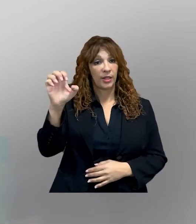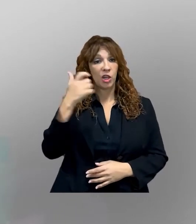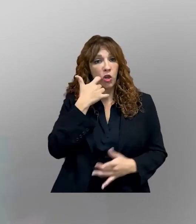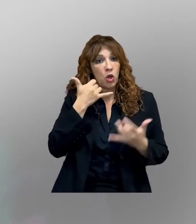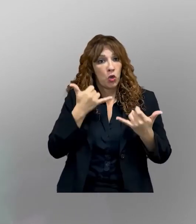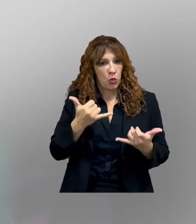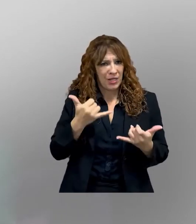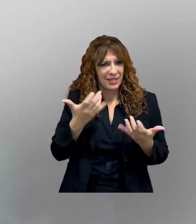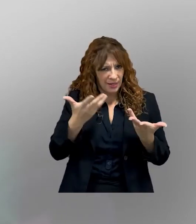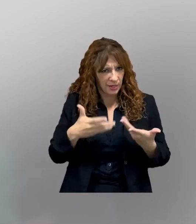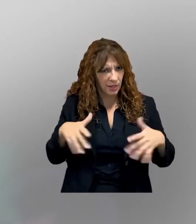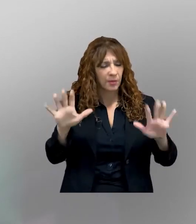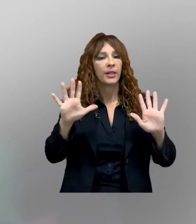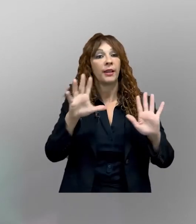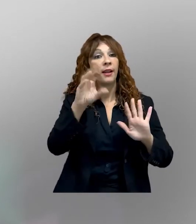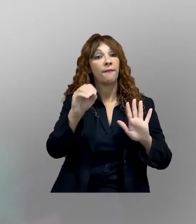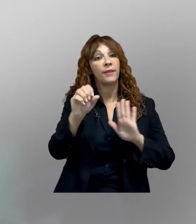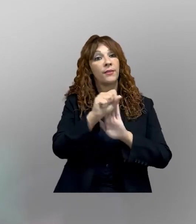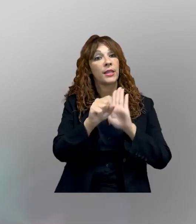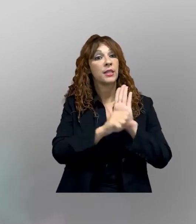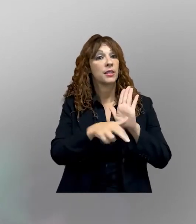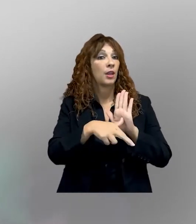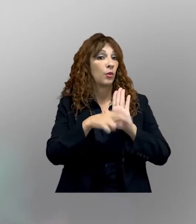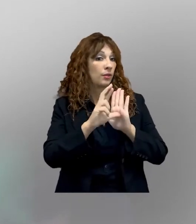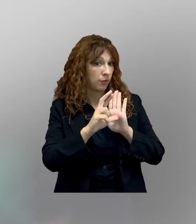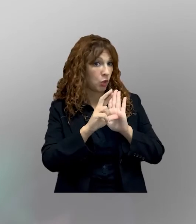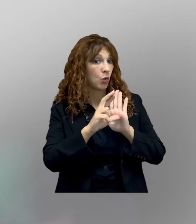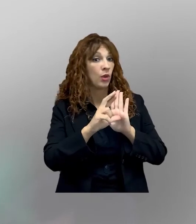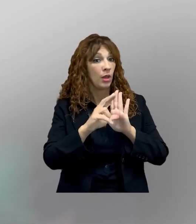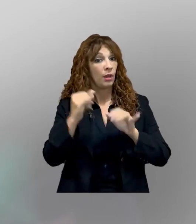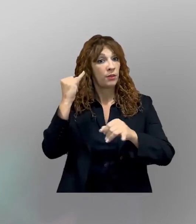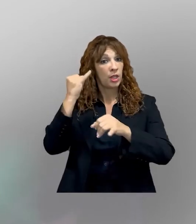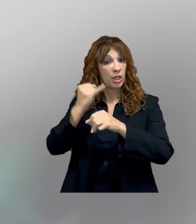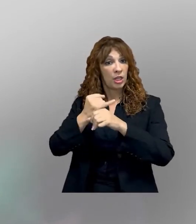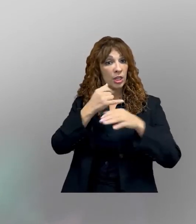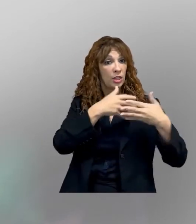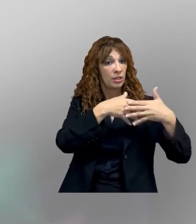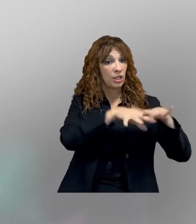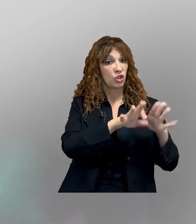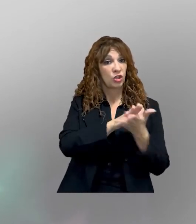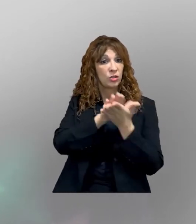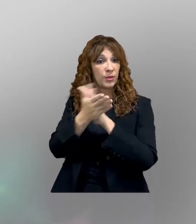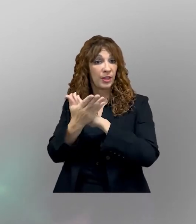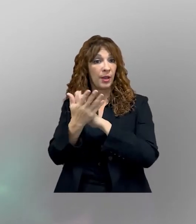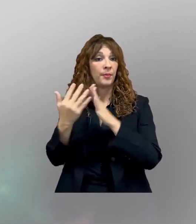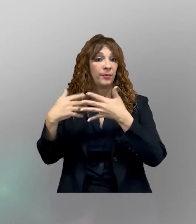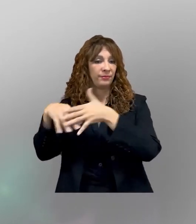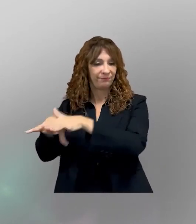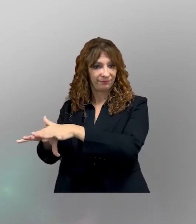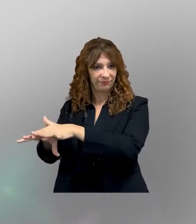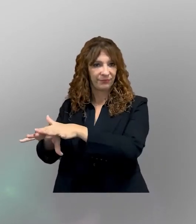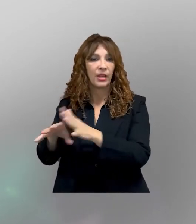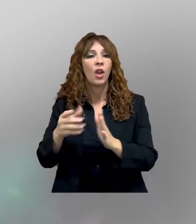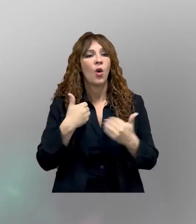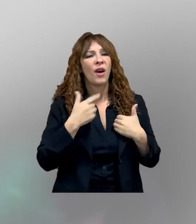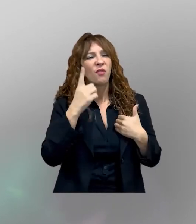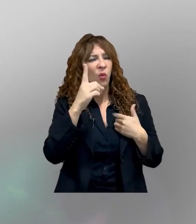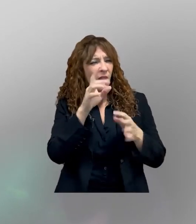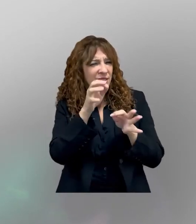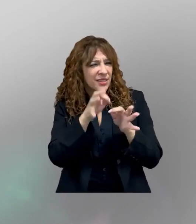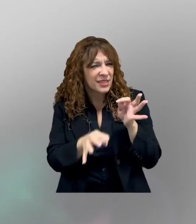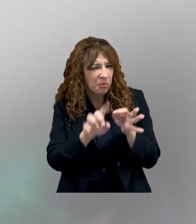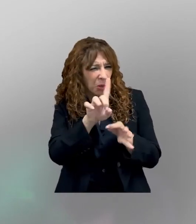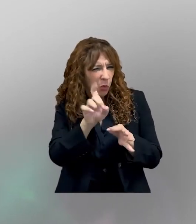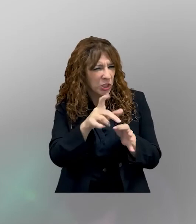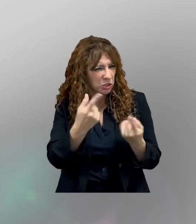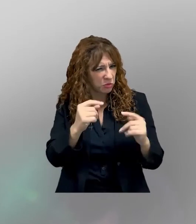Equip for Equality recently completed a 50-state review of deinstitutionalization and community integration. And we had